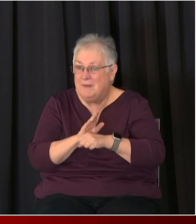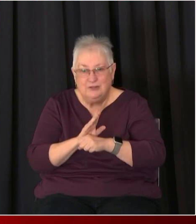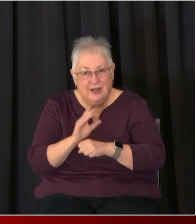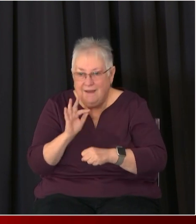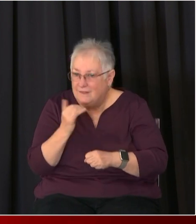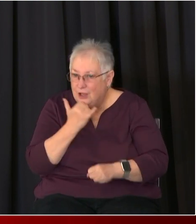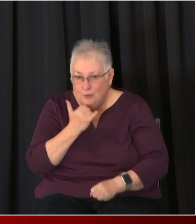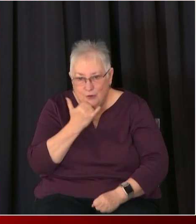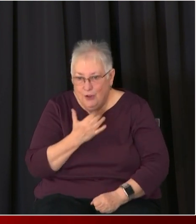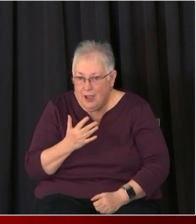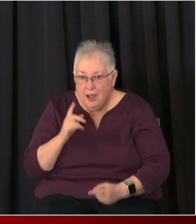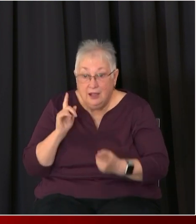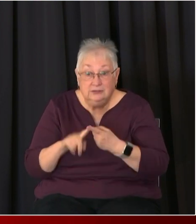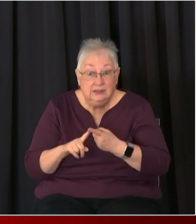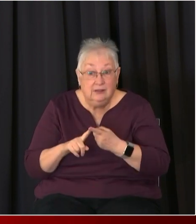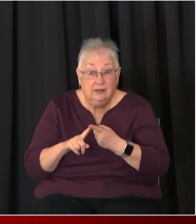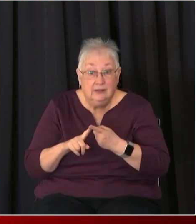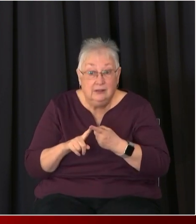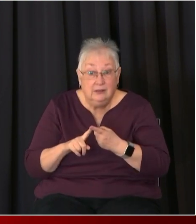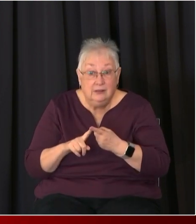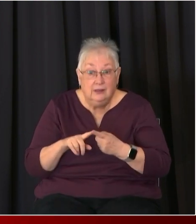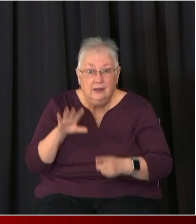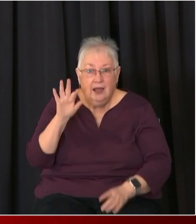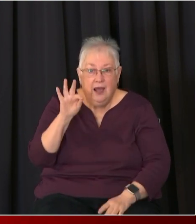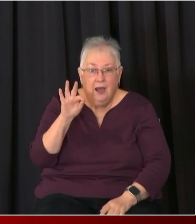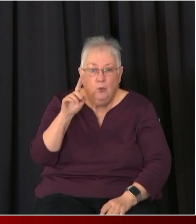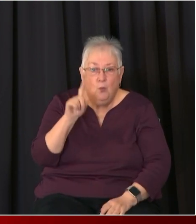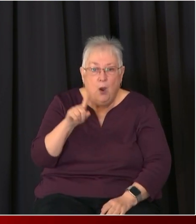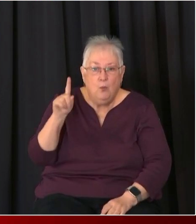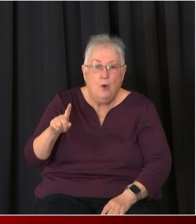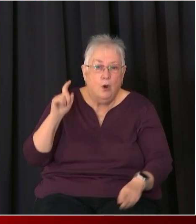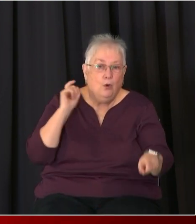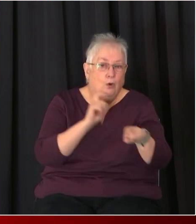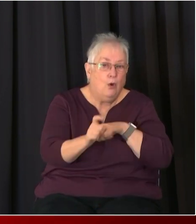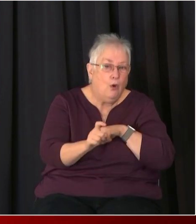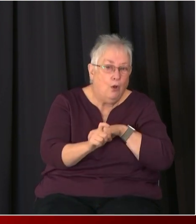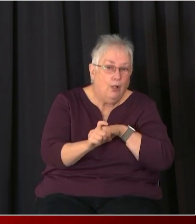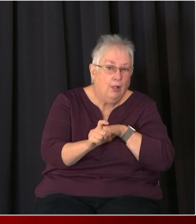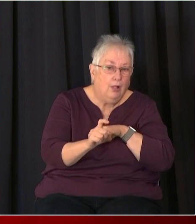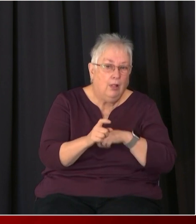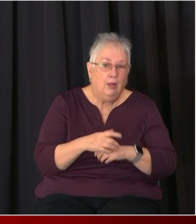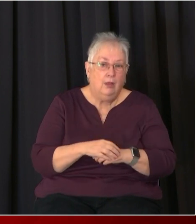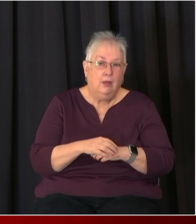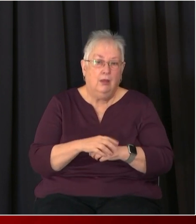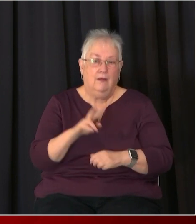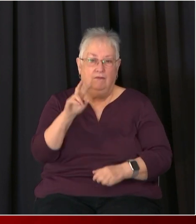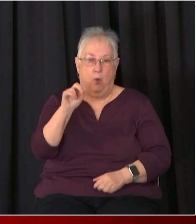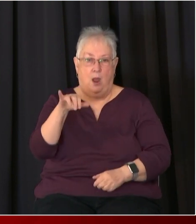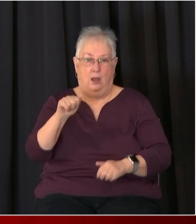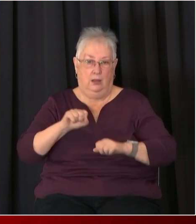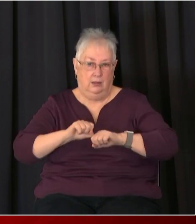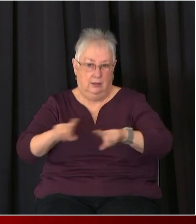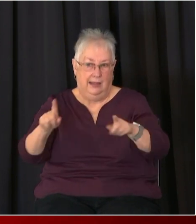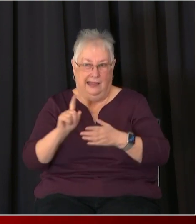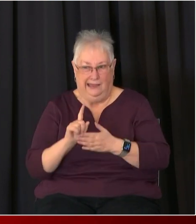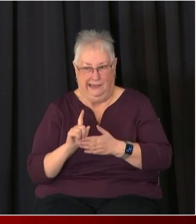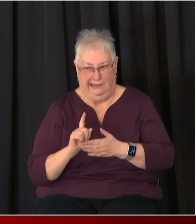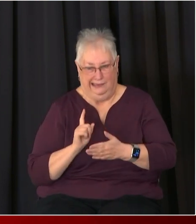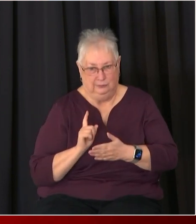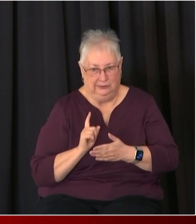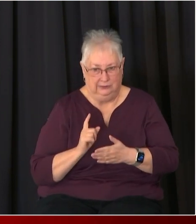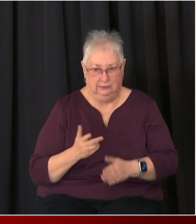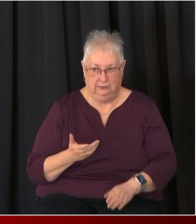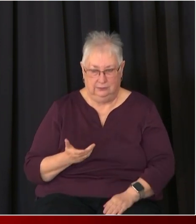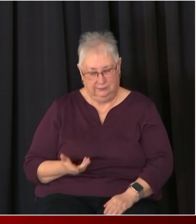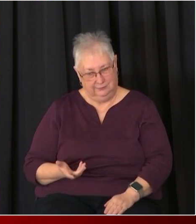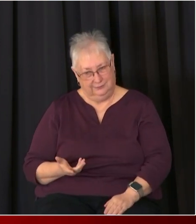confirmed until this 911 call was released in the last week. In